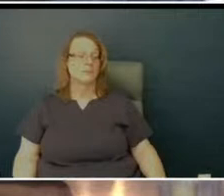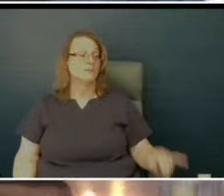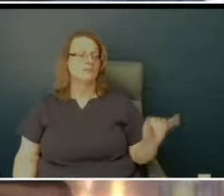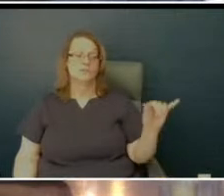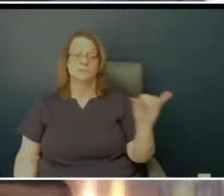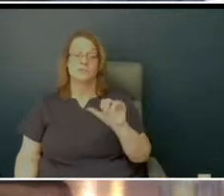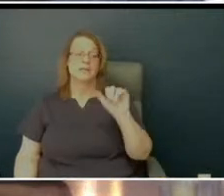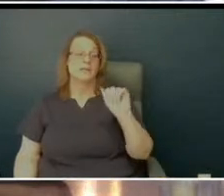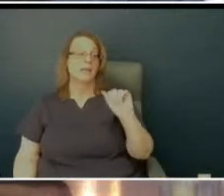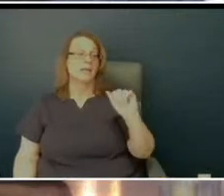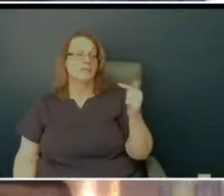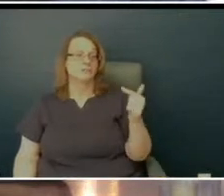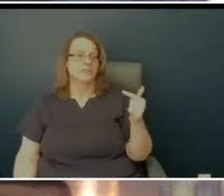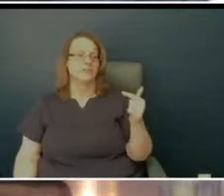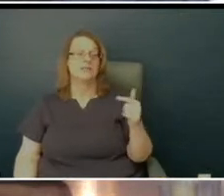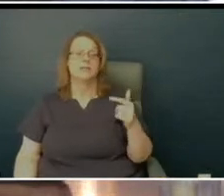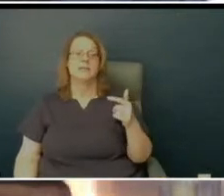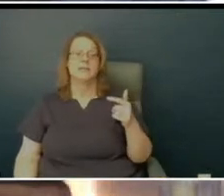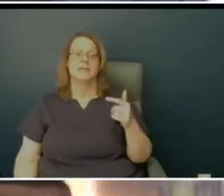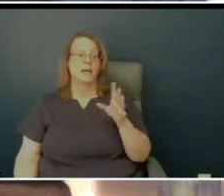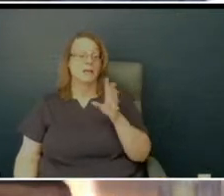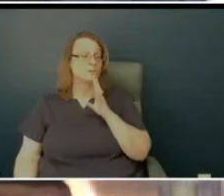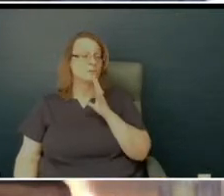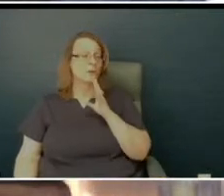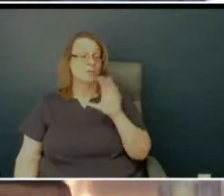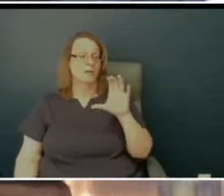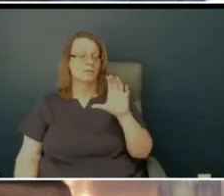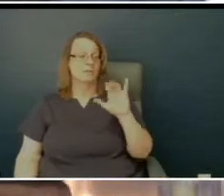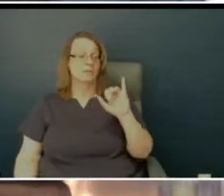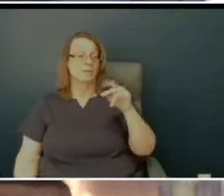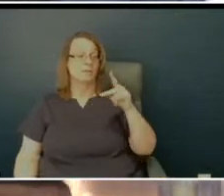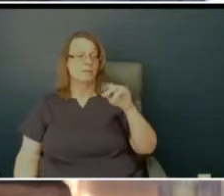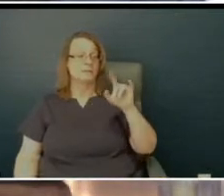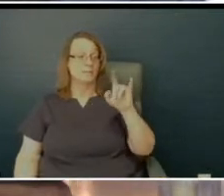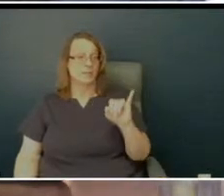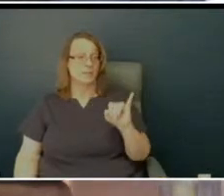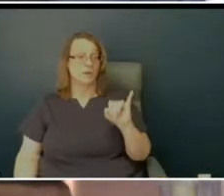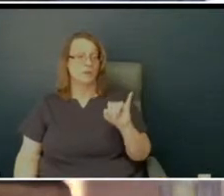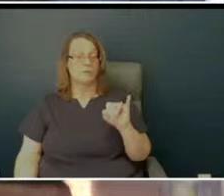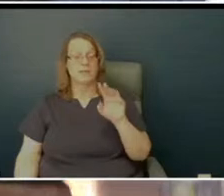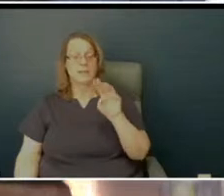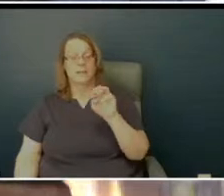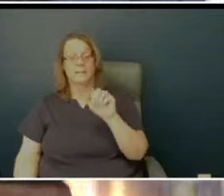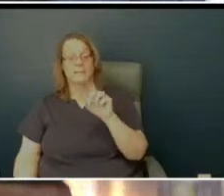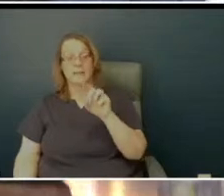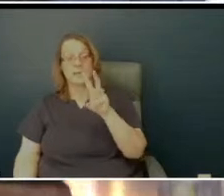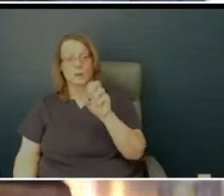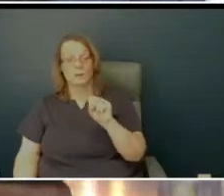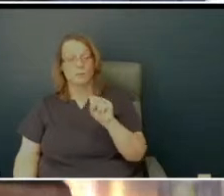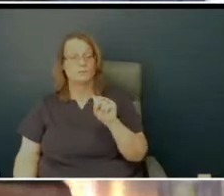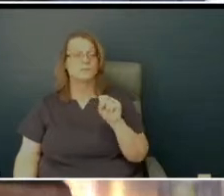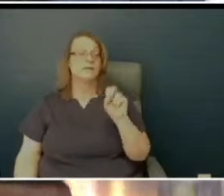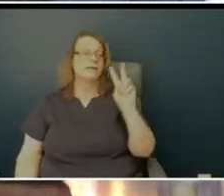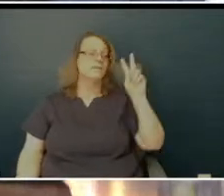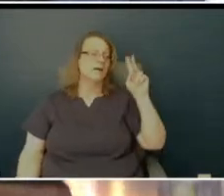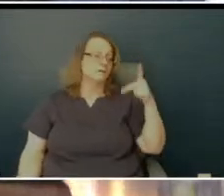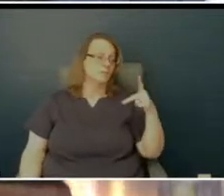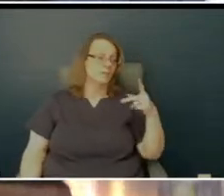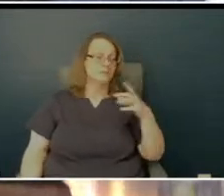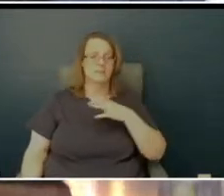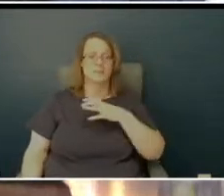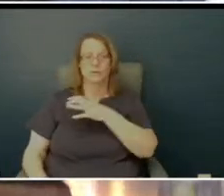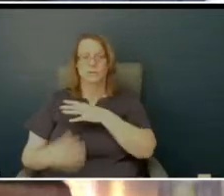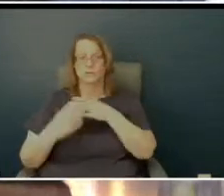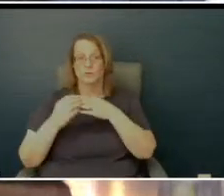acting AG, I spoke to Pat Cipollone and Mark Meadows and the vice president and the congressional leadership, but I never spoke